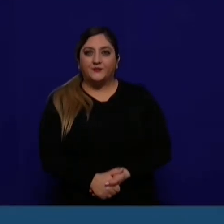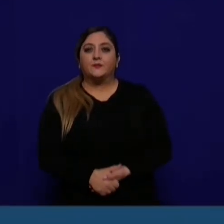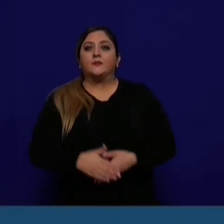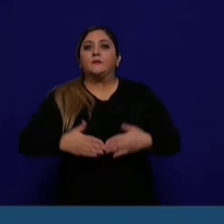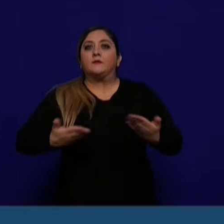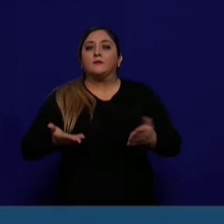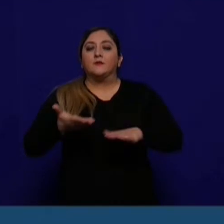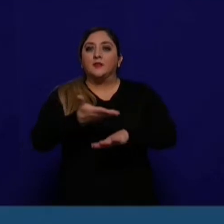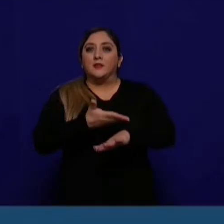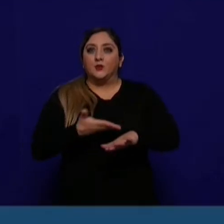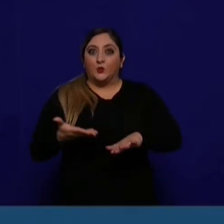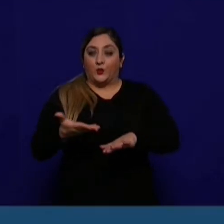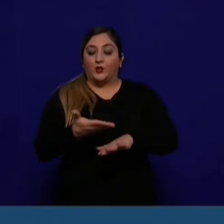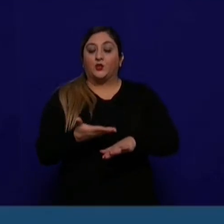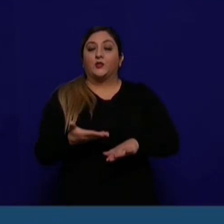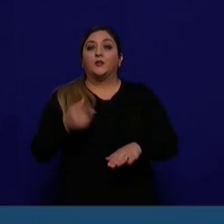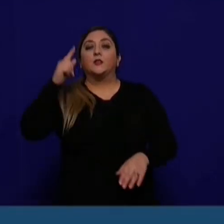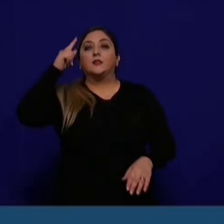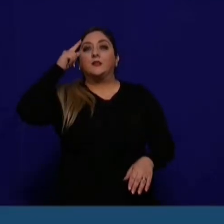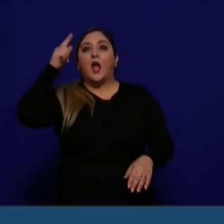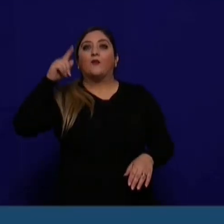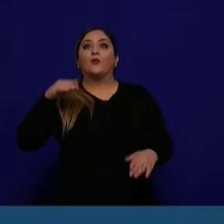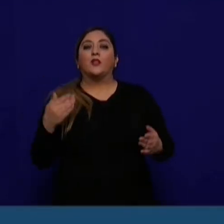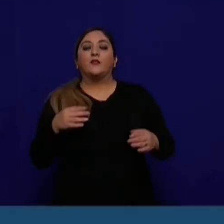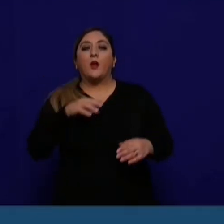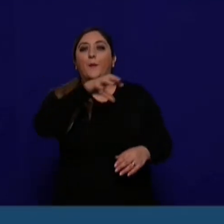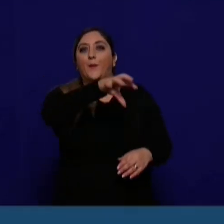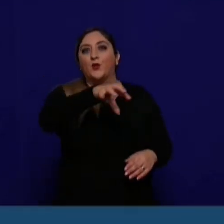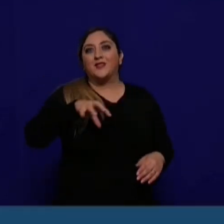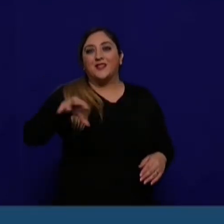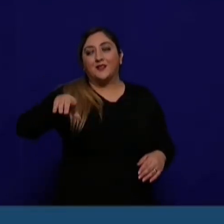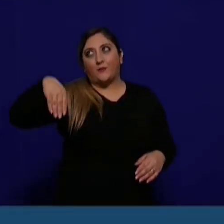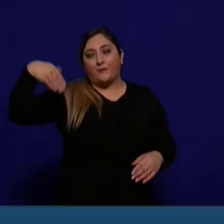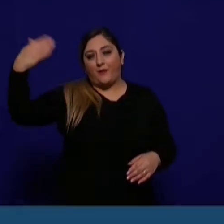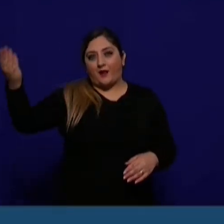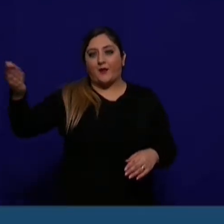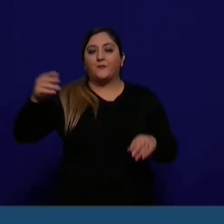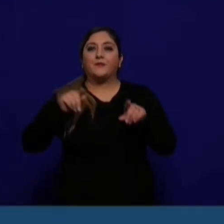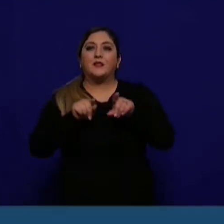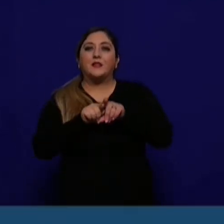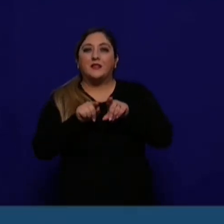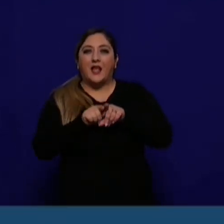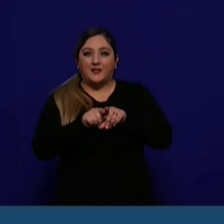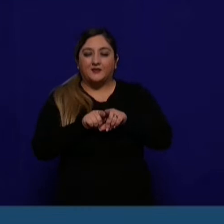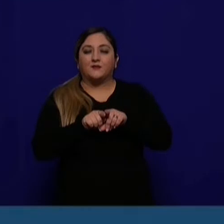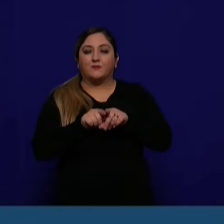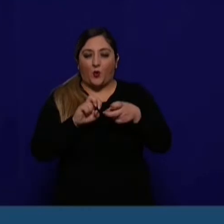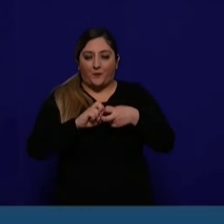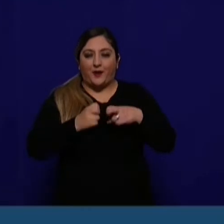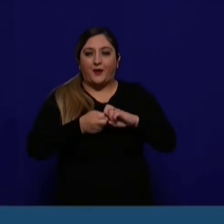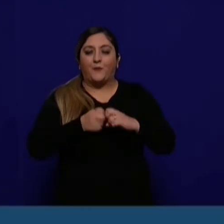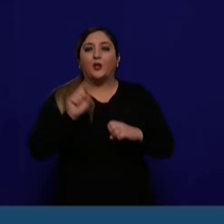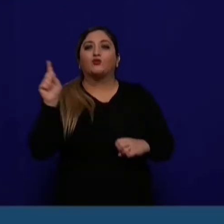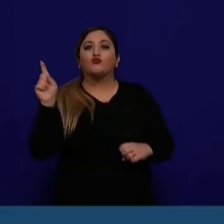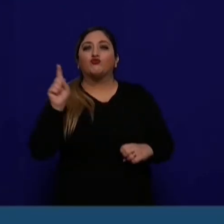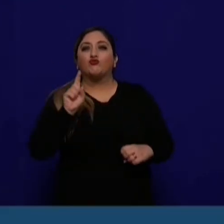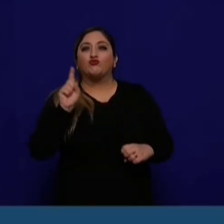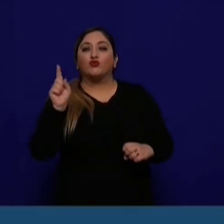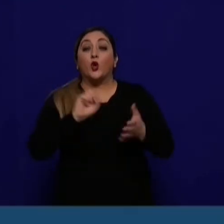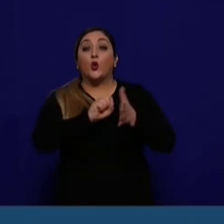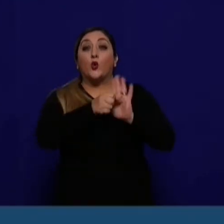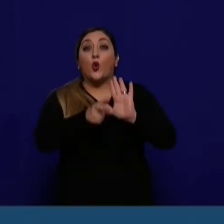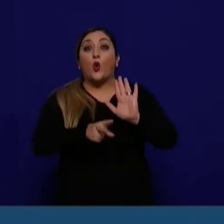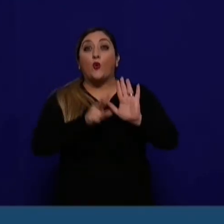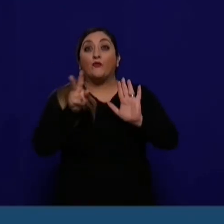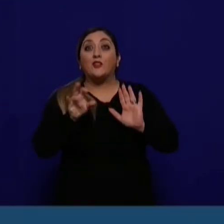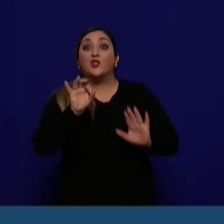Is-sitwazzjoni hija li nafu bħalma qed jiġri f'diversi pajjiżi oħrajn li l-varjant tal-Ingilterra qed ikun il-proporzjon